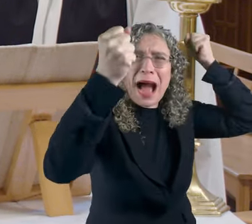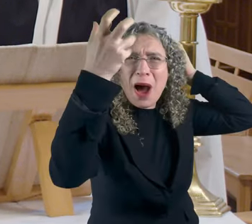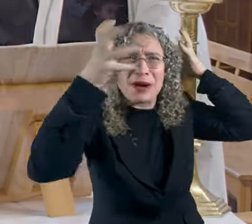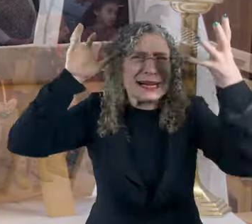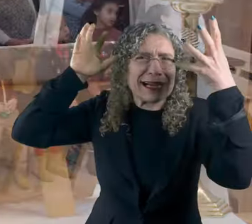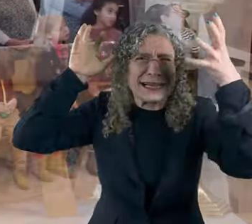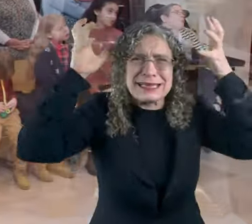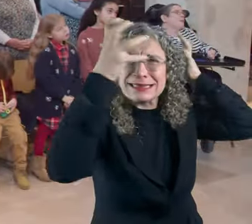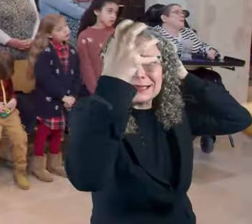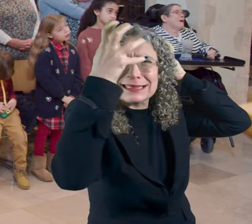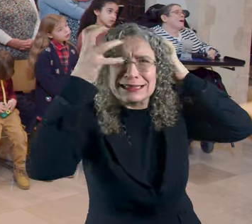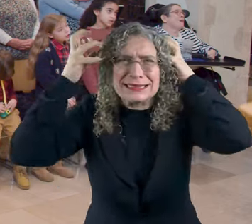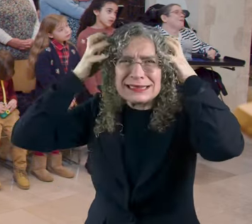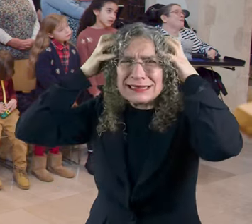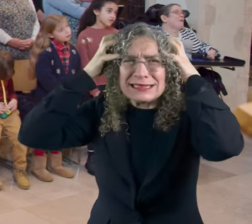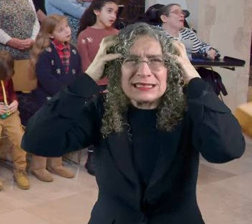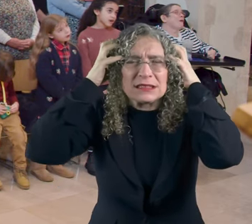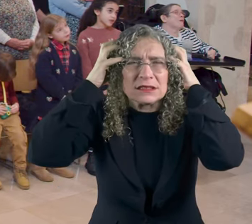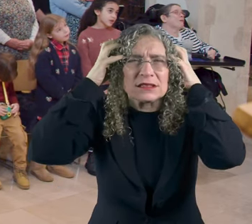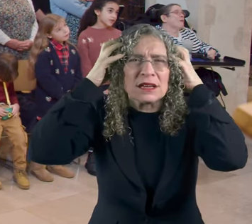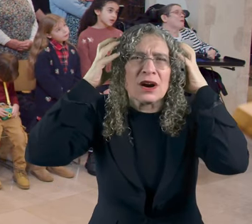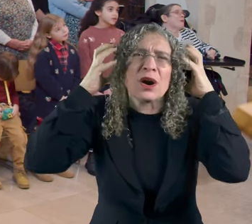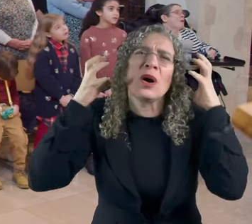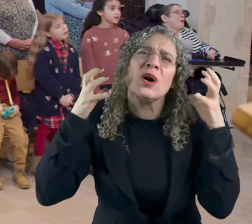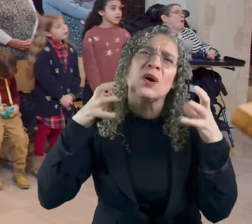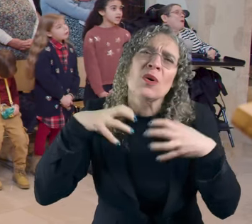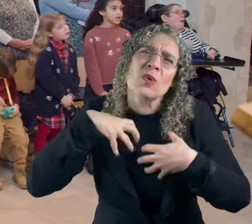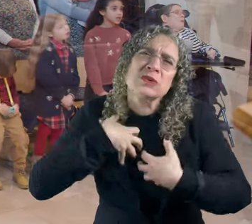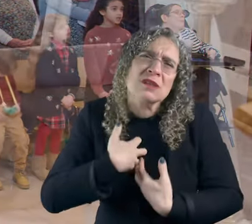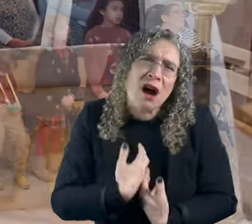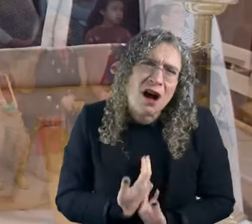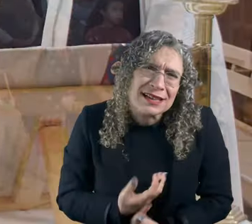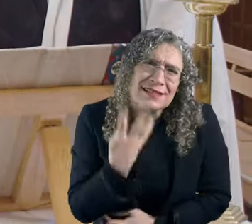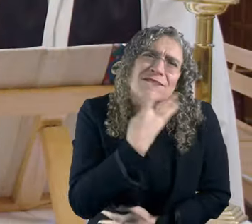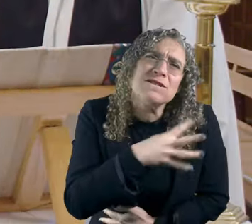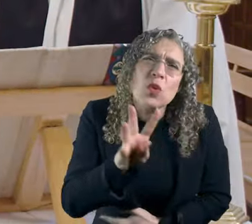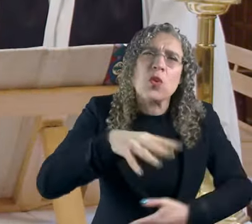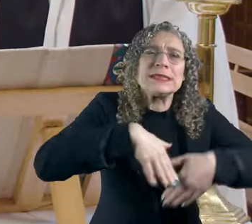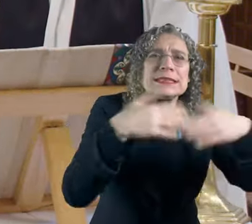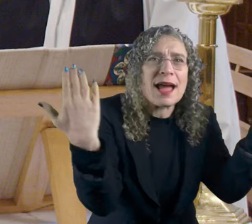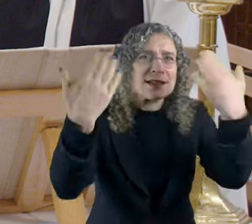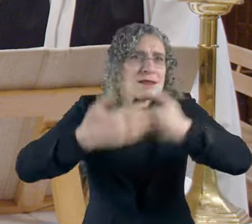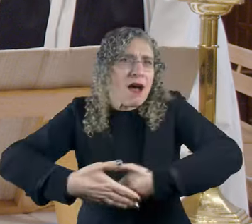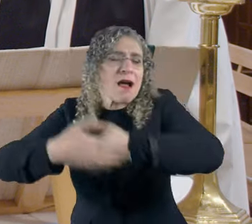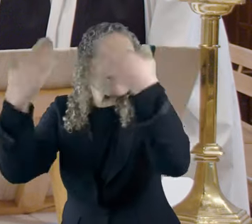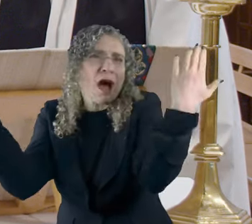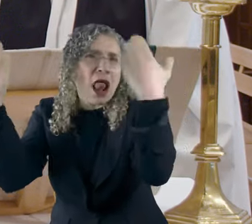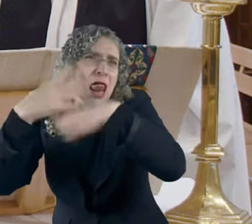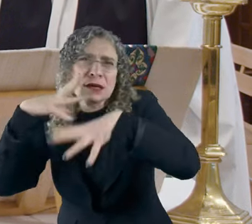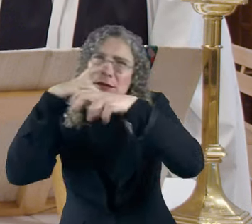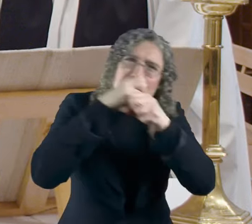shatter. He's tired. 40 days and 40 nights, he's wired into the